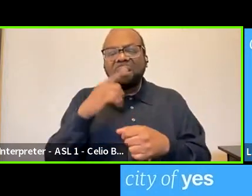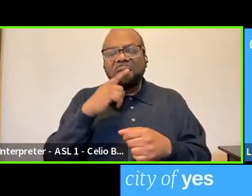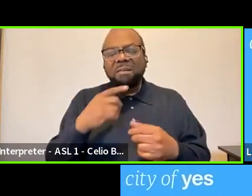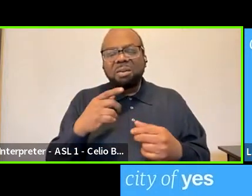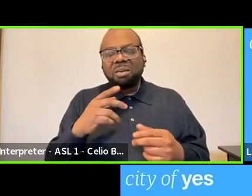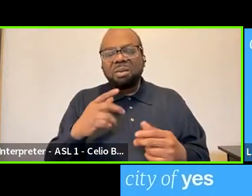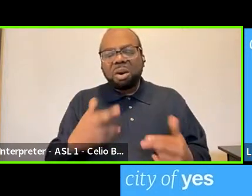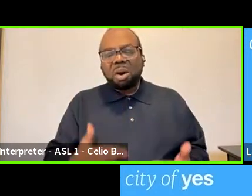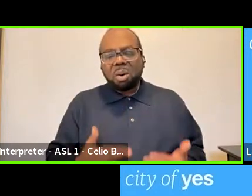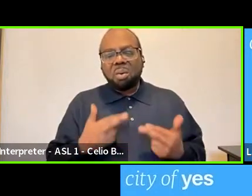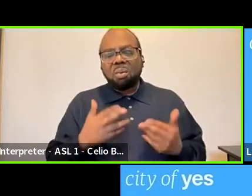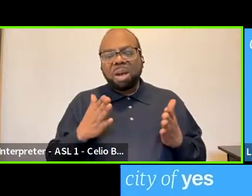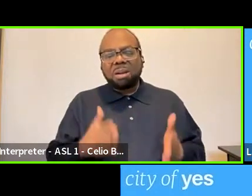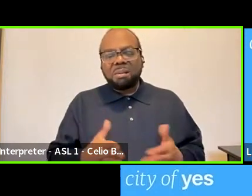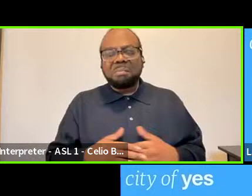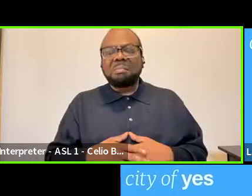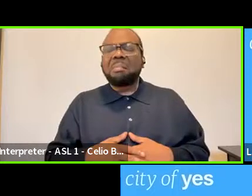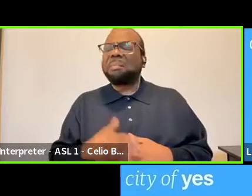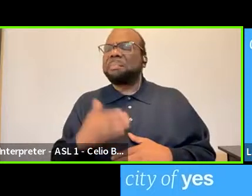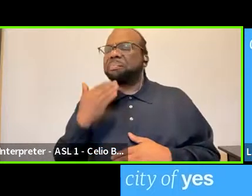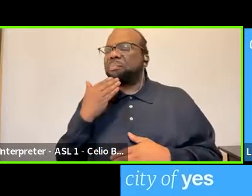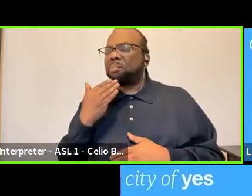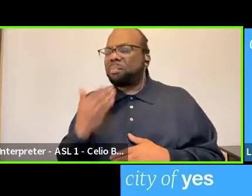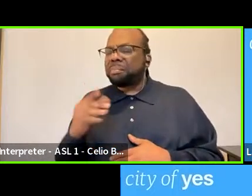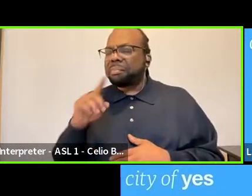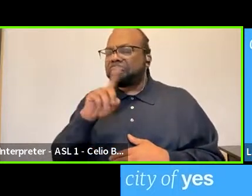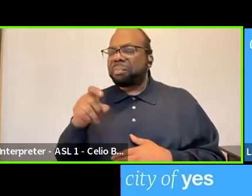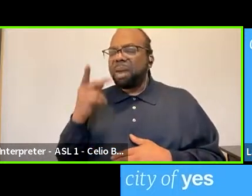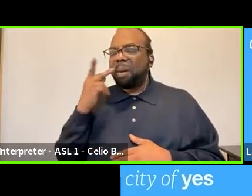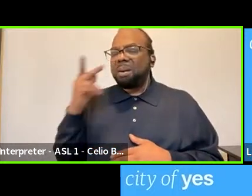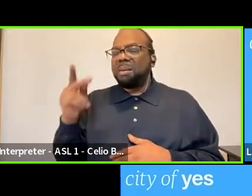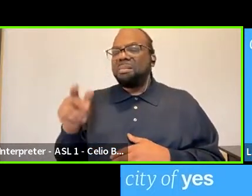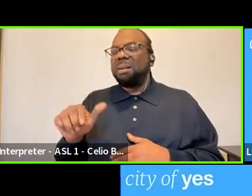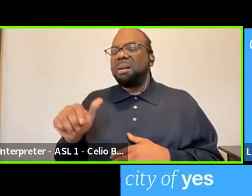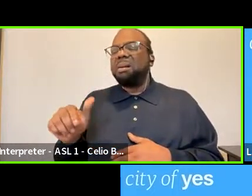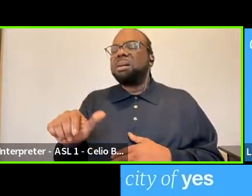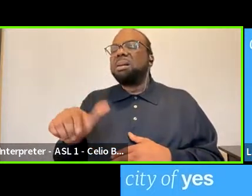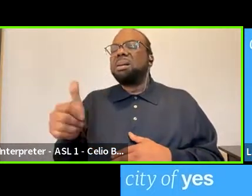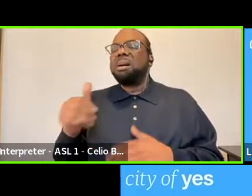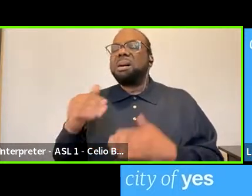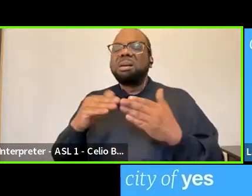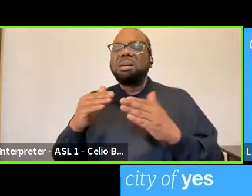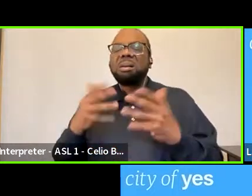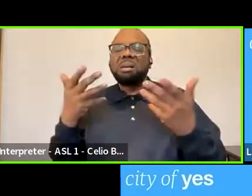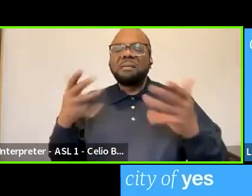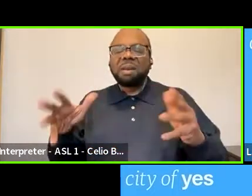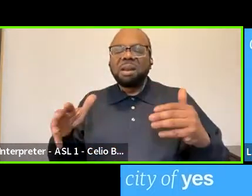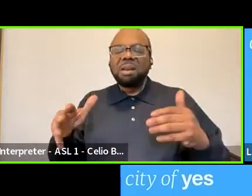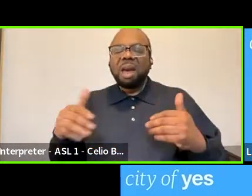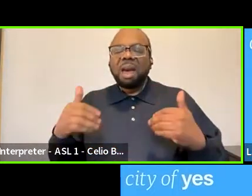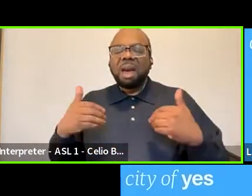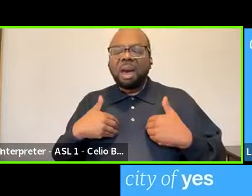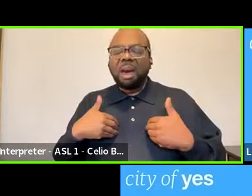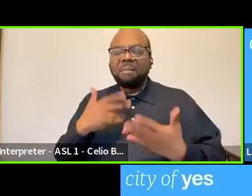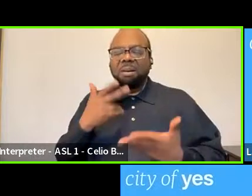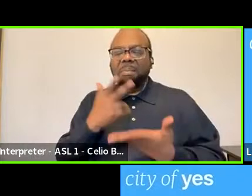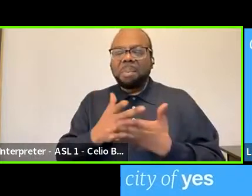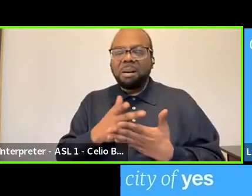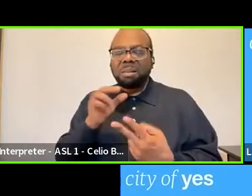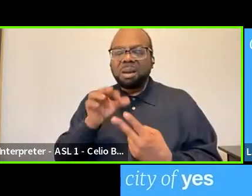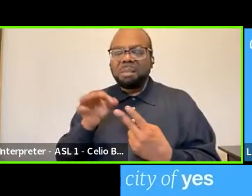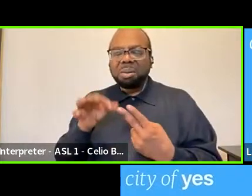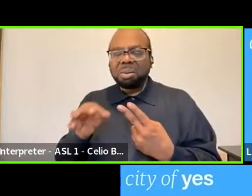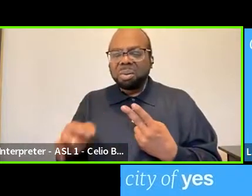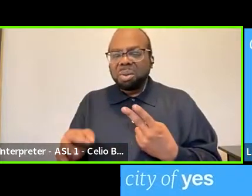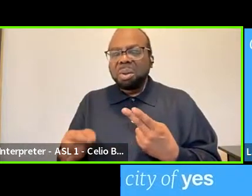Yeah, great question. Um, so we've looked at other cities across the country that have already made their parking optional. And in many